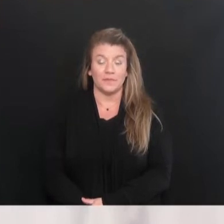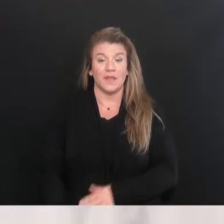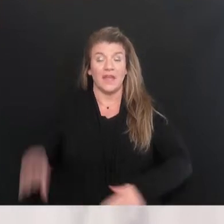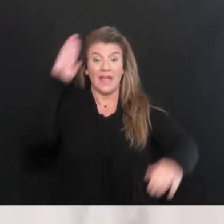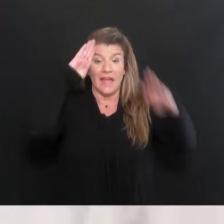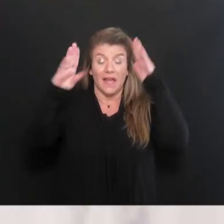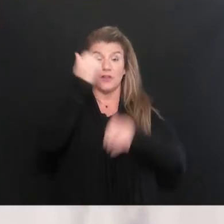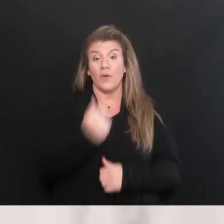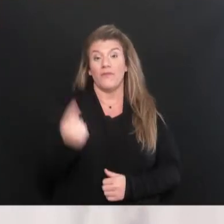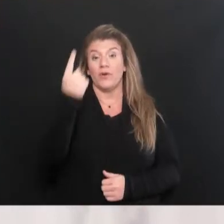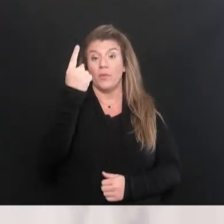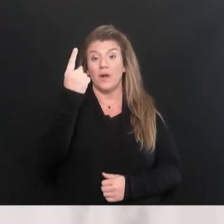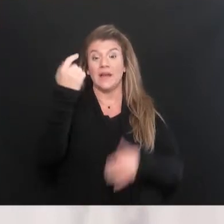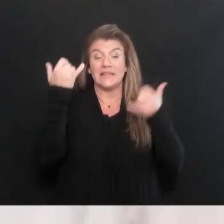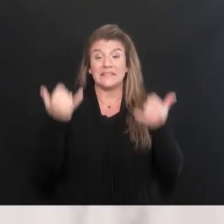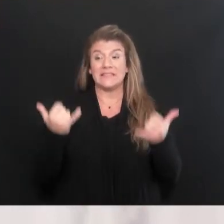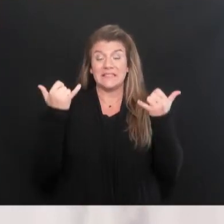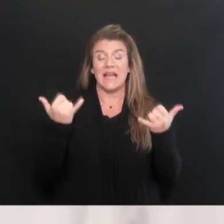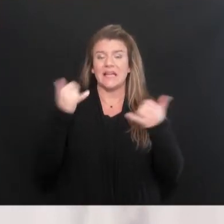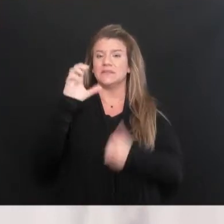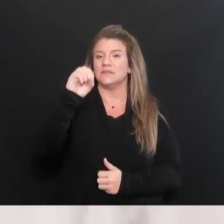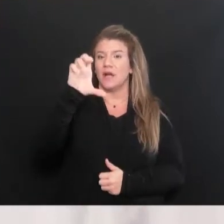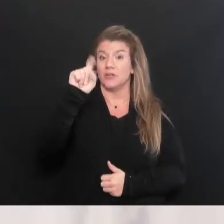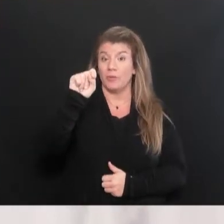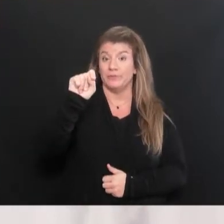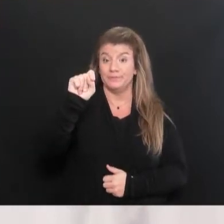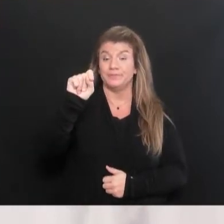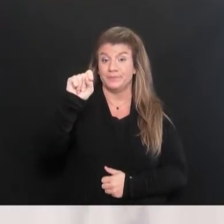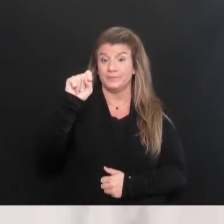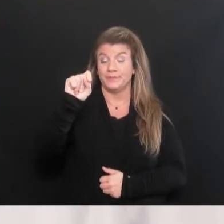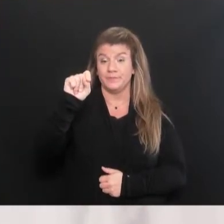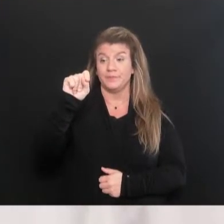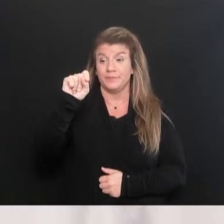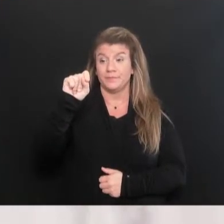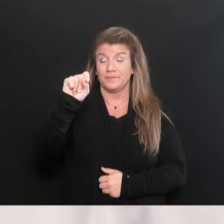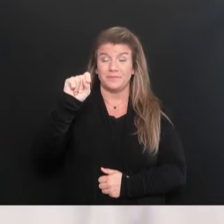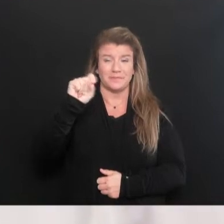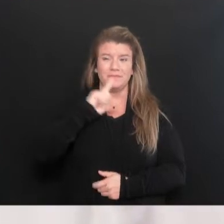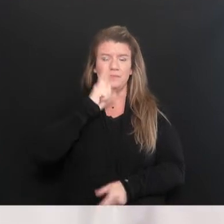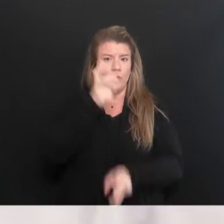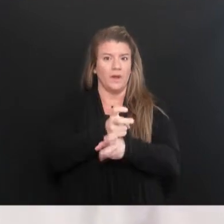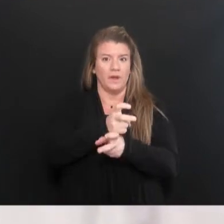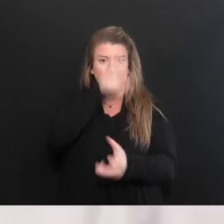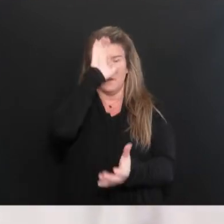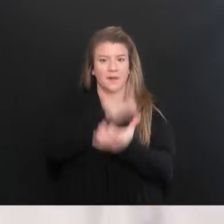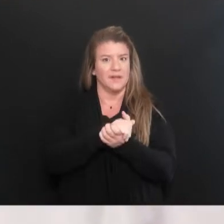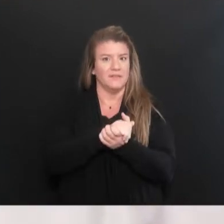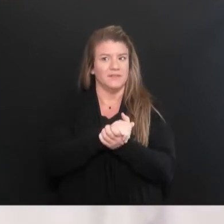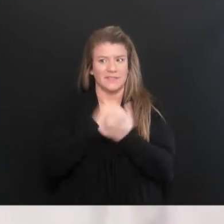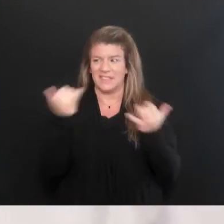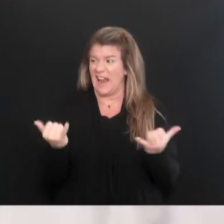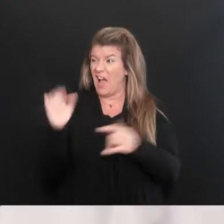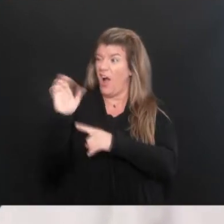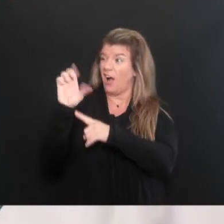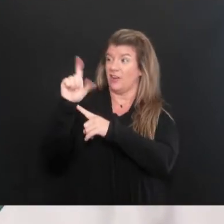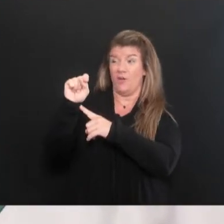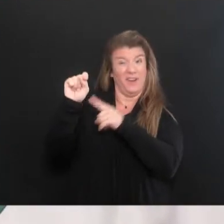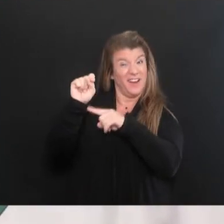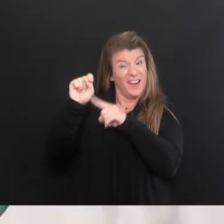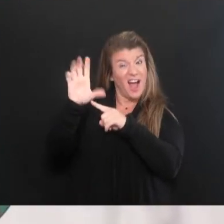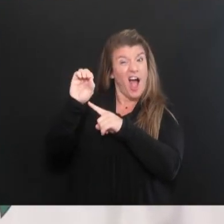Hello, everyone. It's October. It's hard to believe, isn't it? It's October the